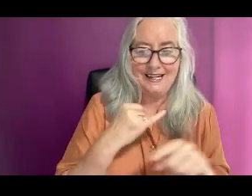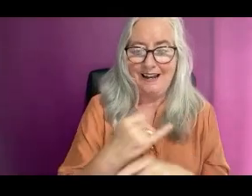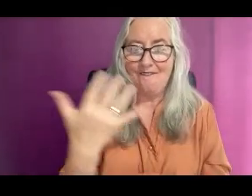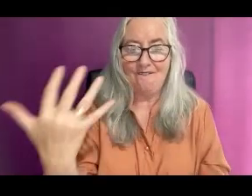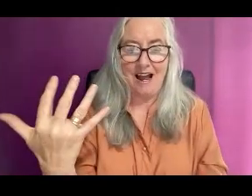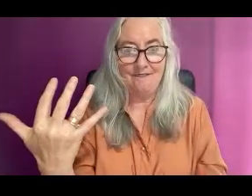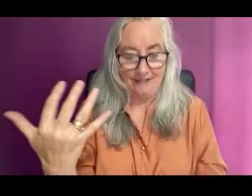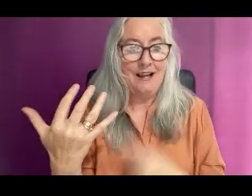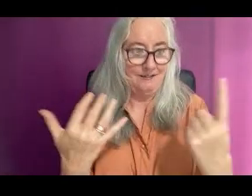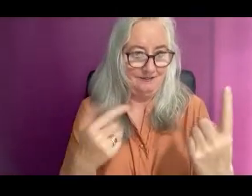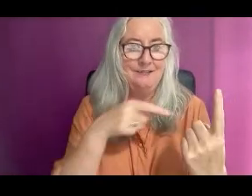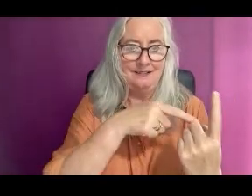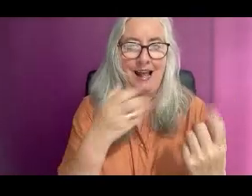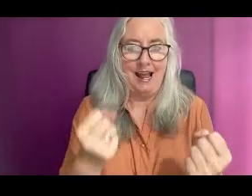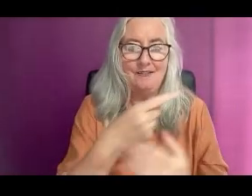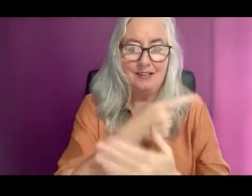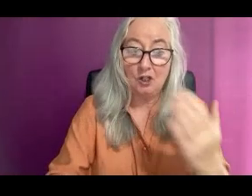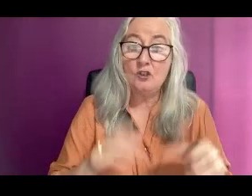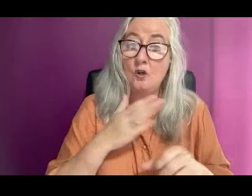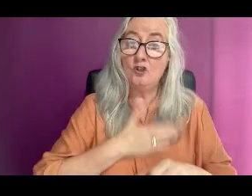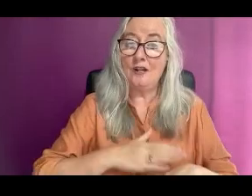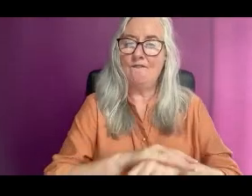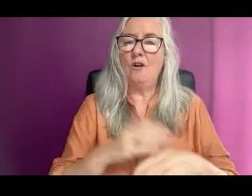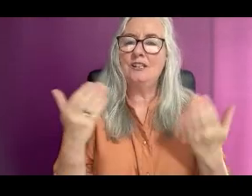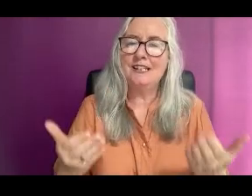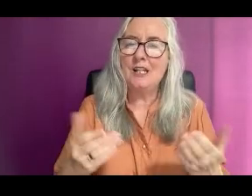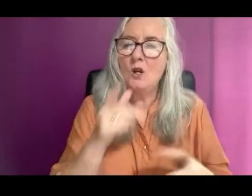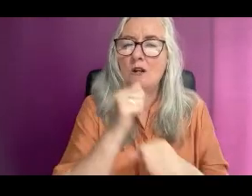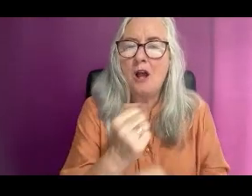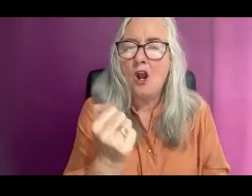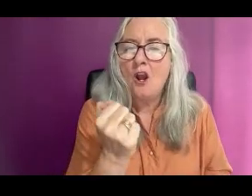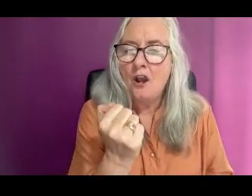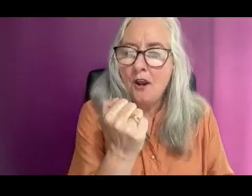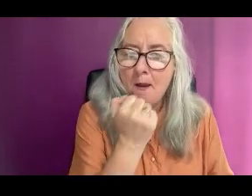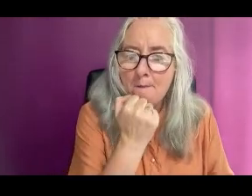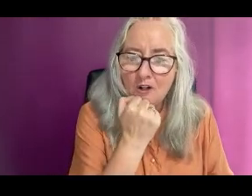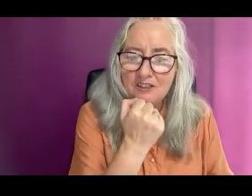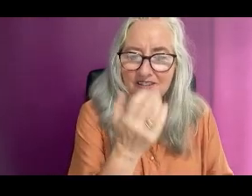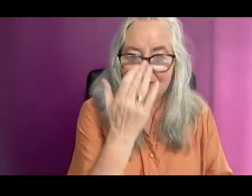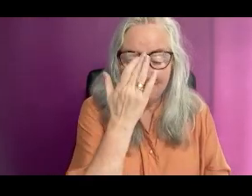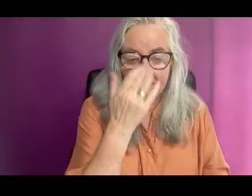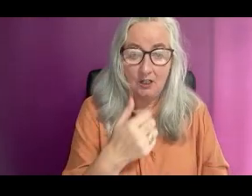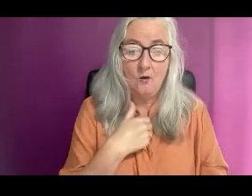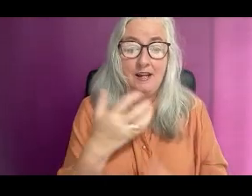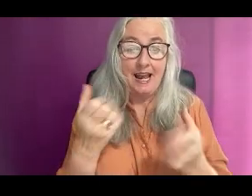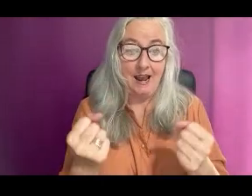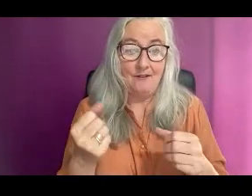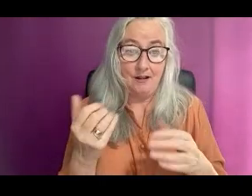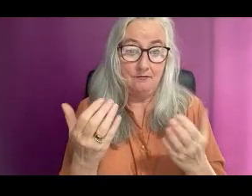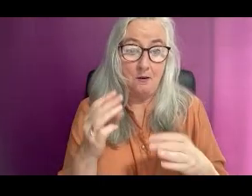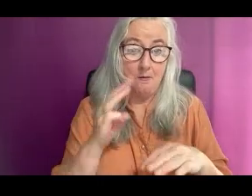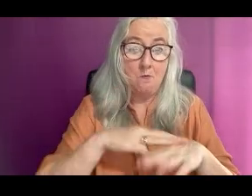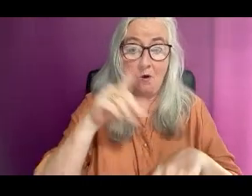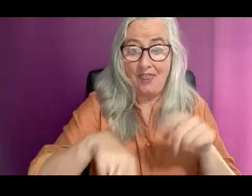So just for today, in terms of the numbers, so we have statistically more than 12 of us might have